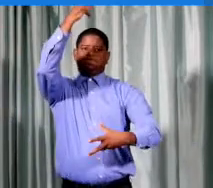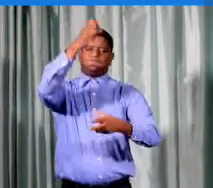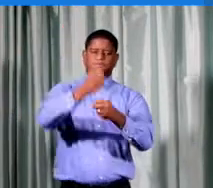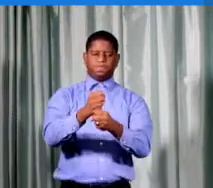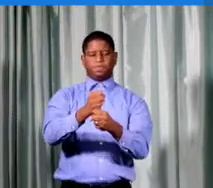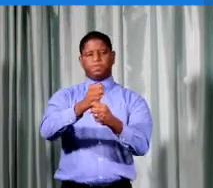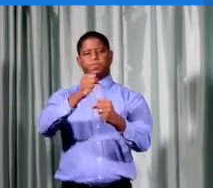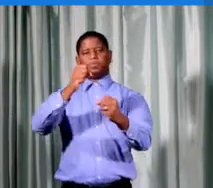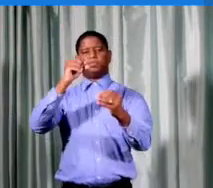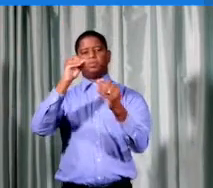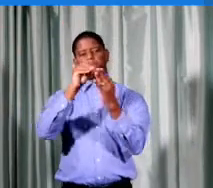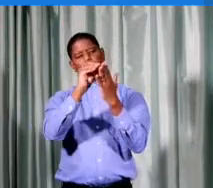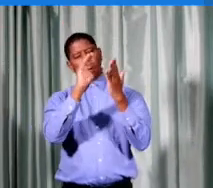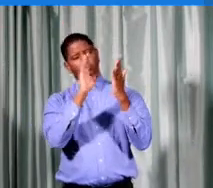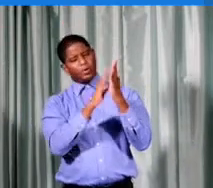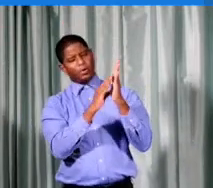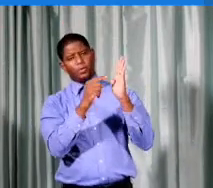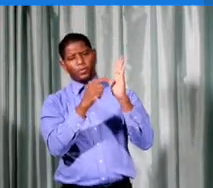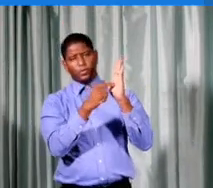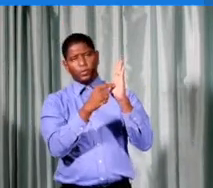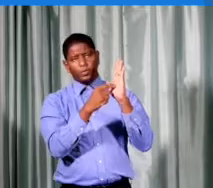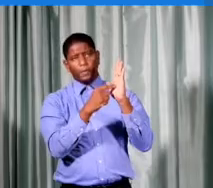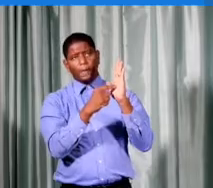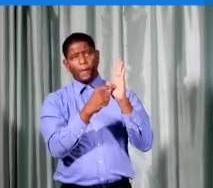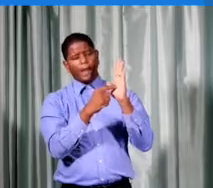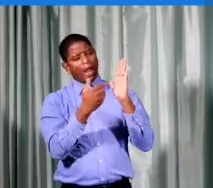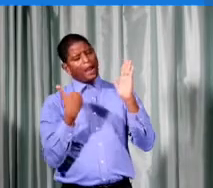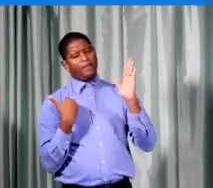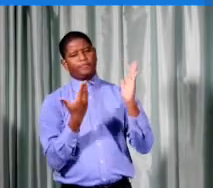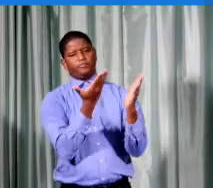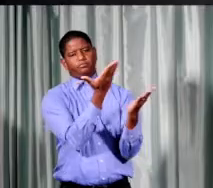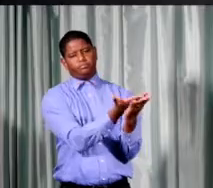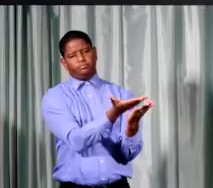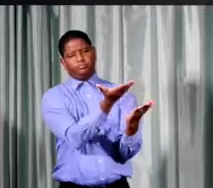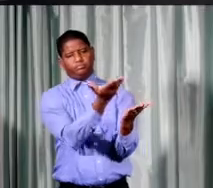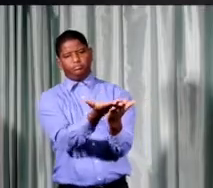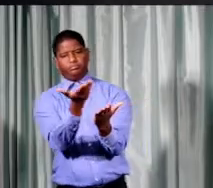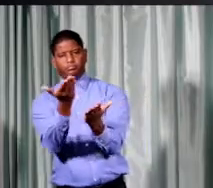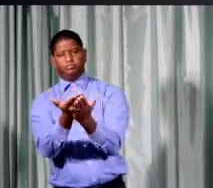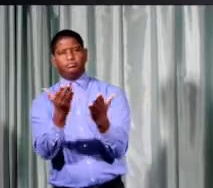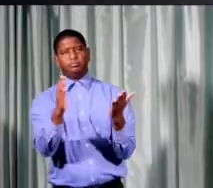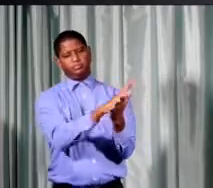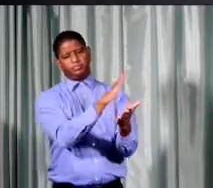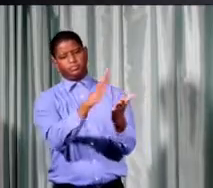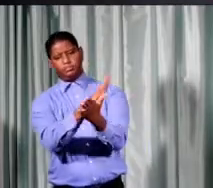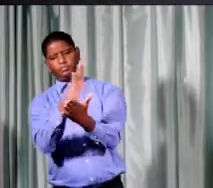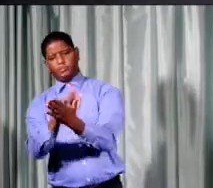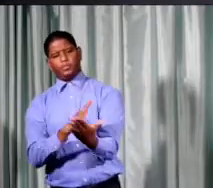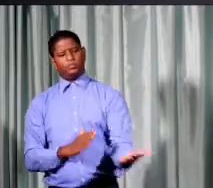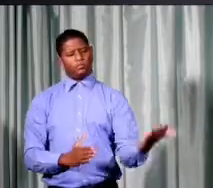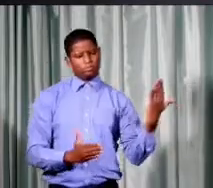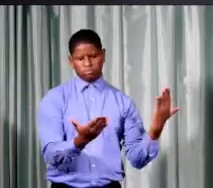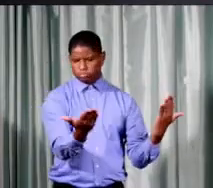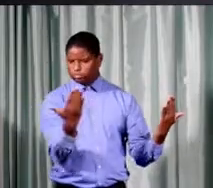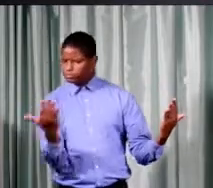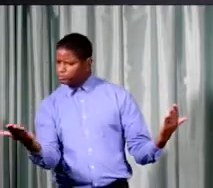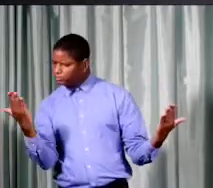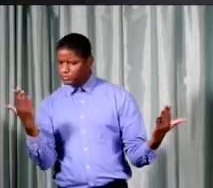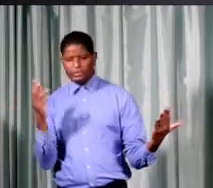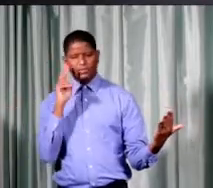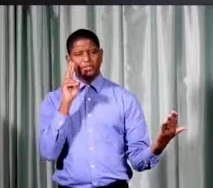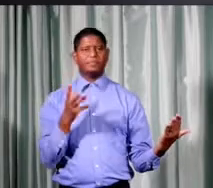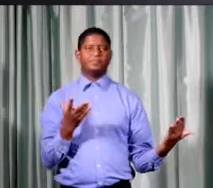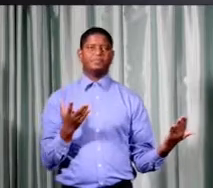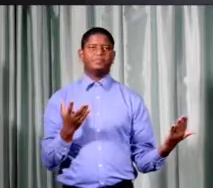rules, and you produce the financial statements. I could look at a sport. Last night I was looking at baseball